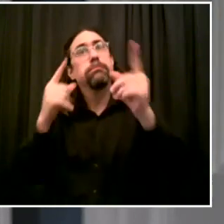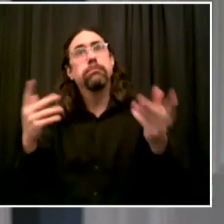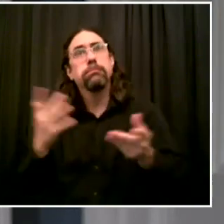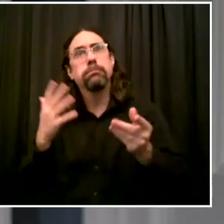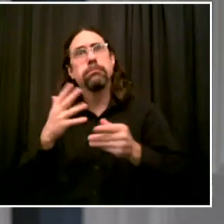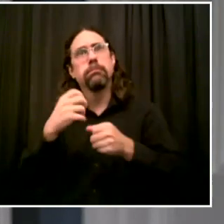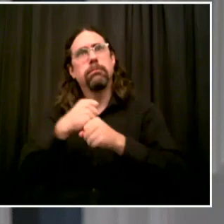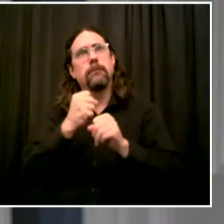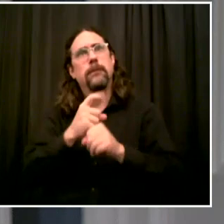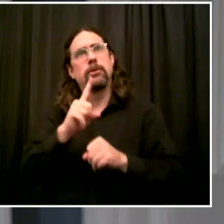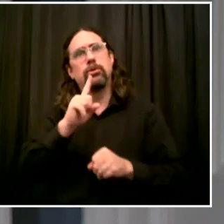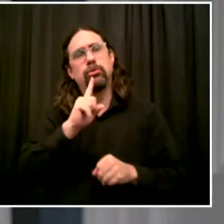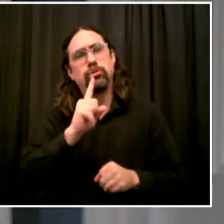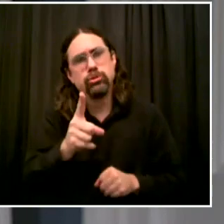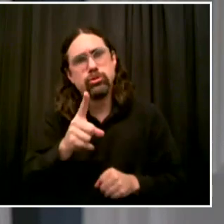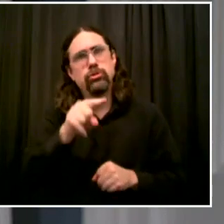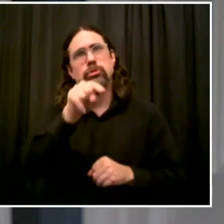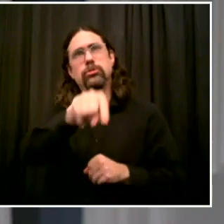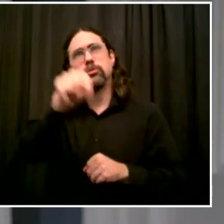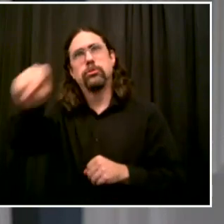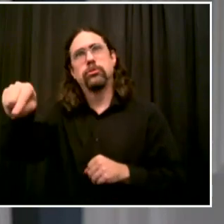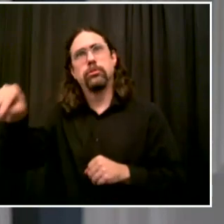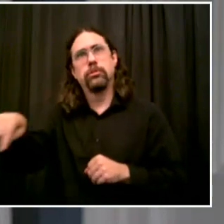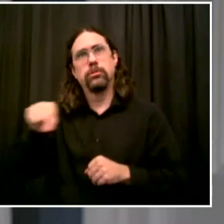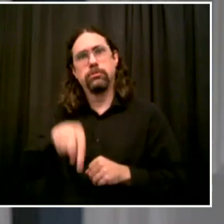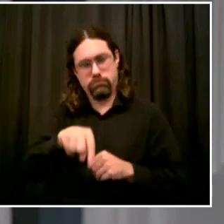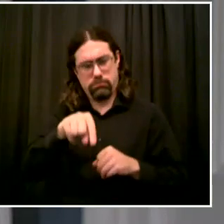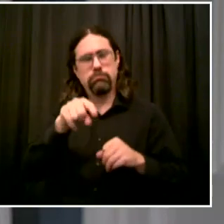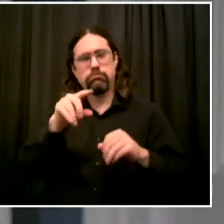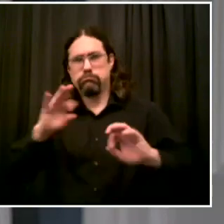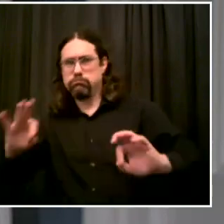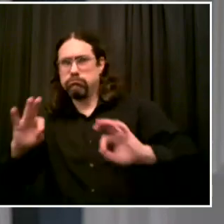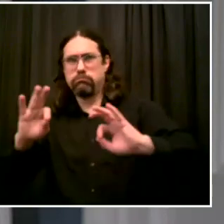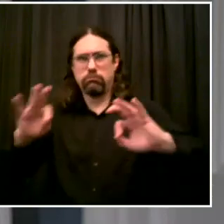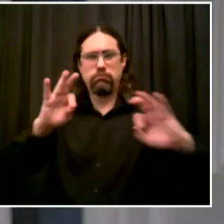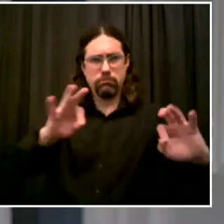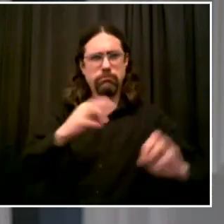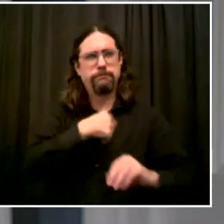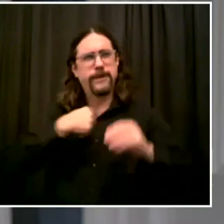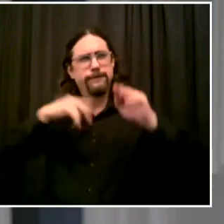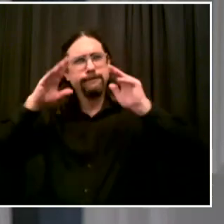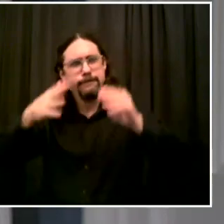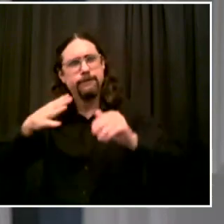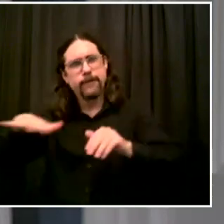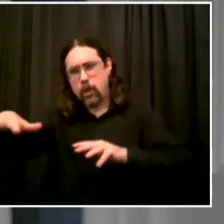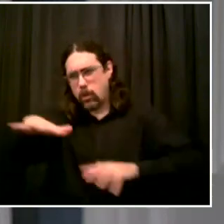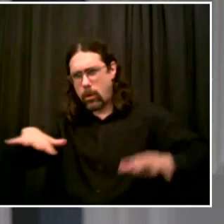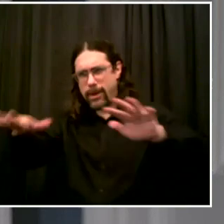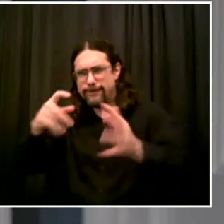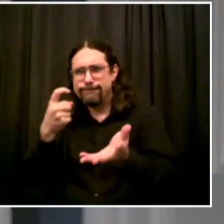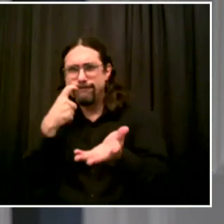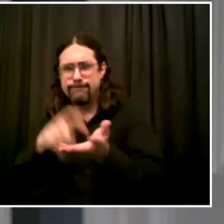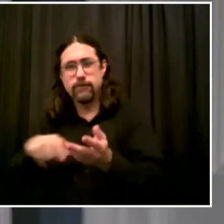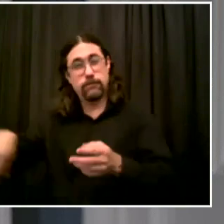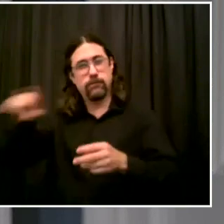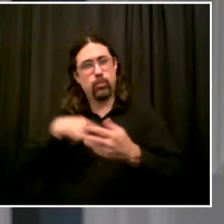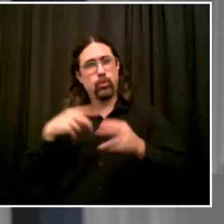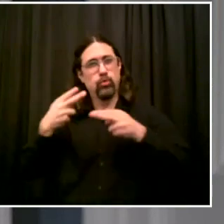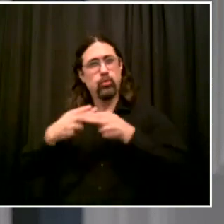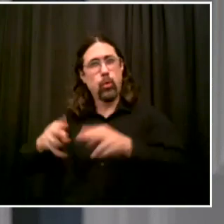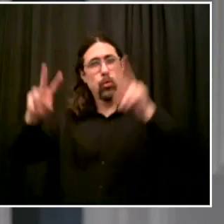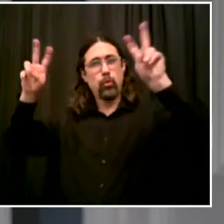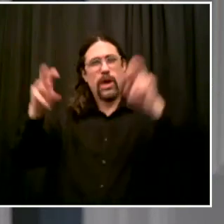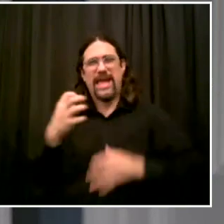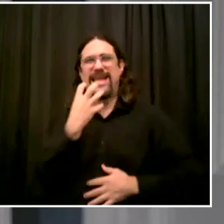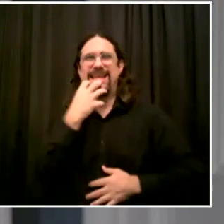are within a quarter mile of any outdoor cooling element. This is going to be done through a combination of cooling options. First